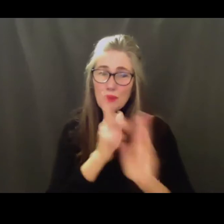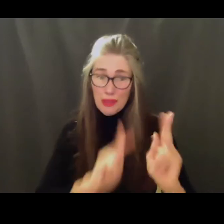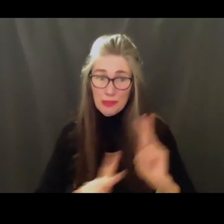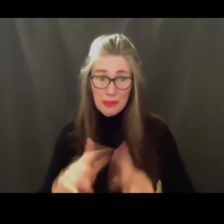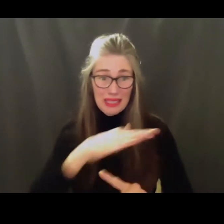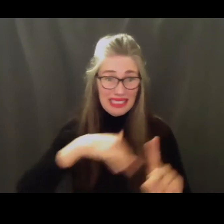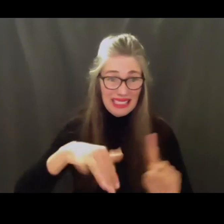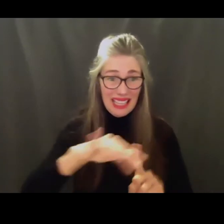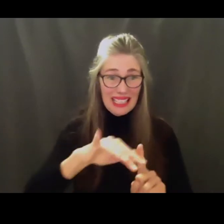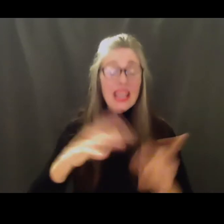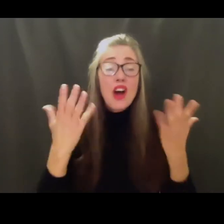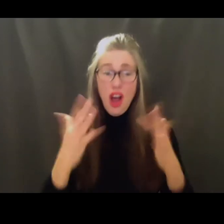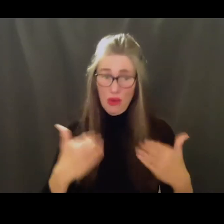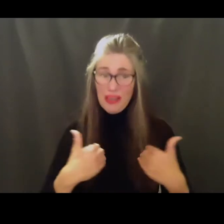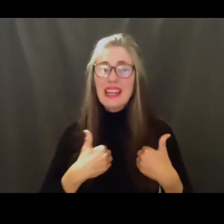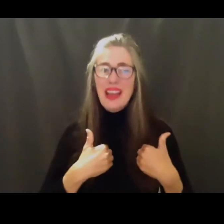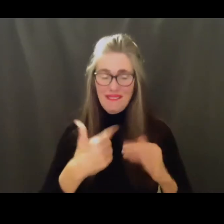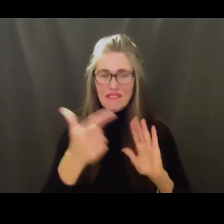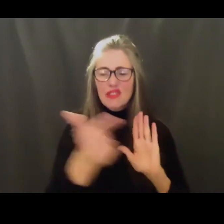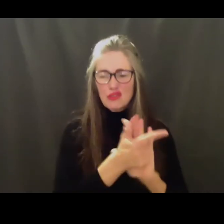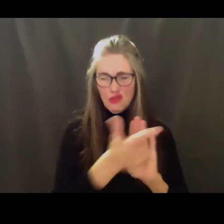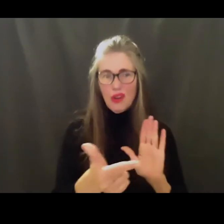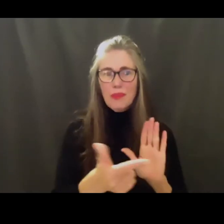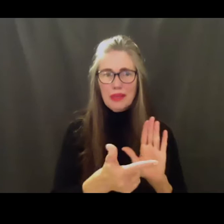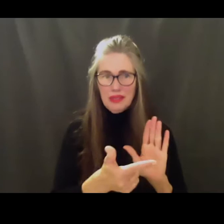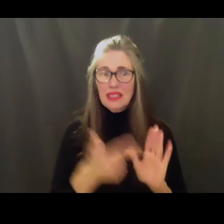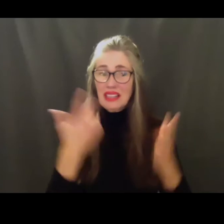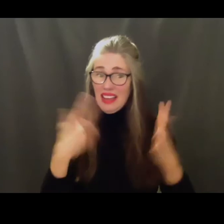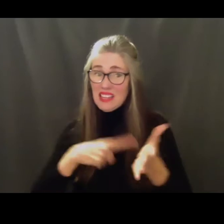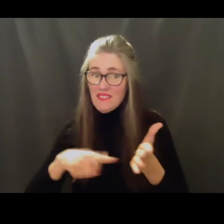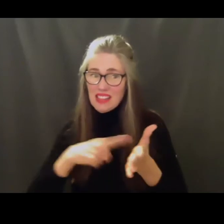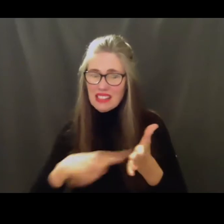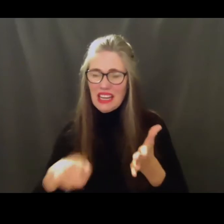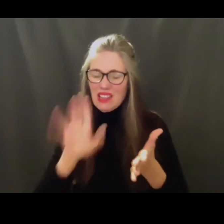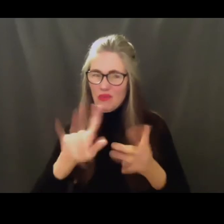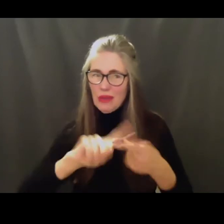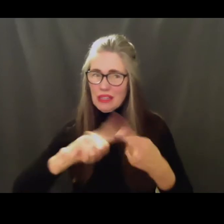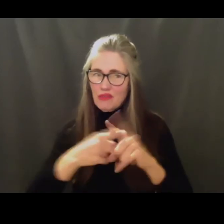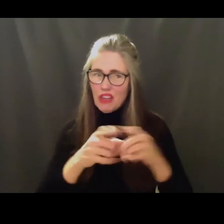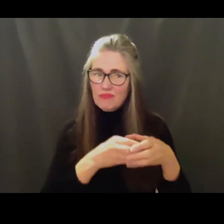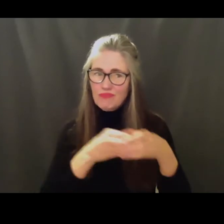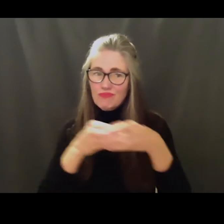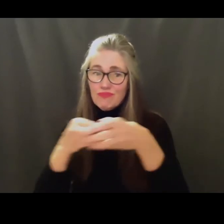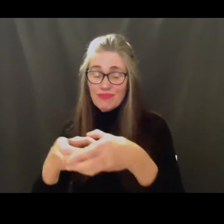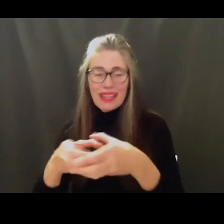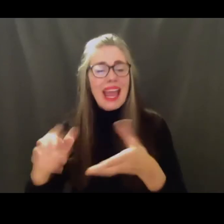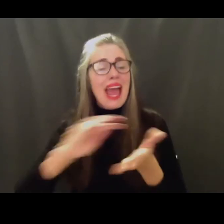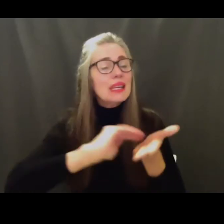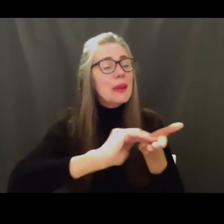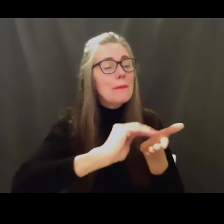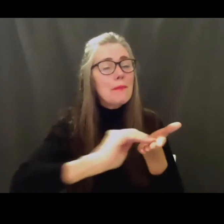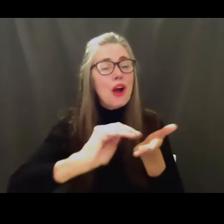to power already with a criminal record or under investigation. And he pardons many people,